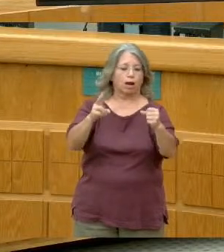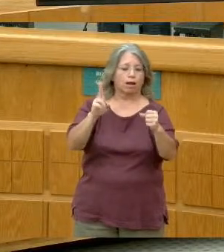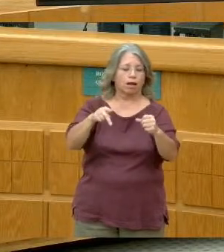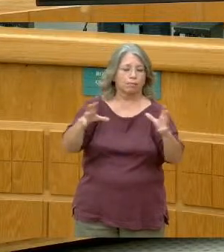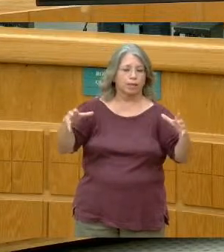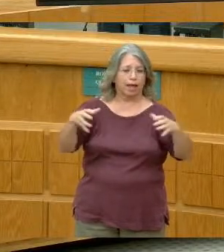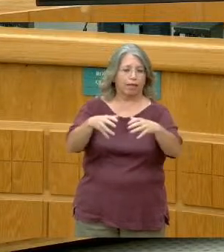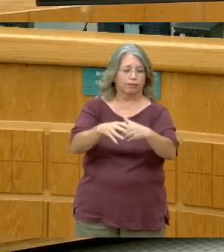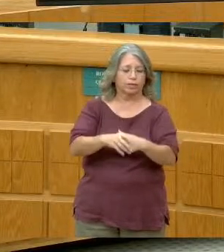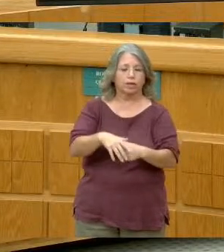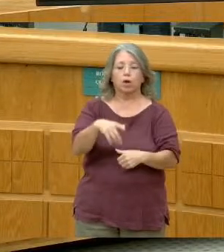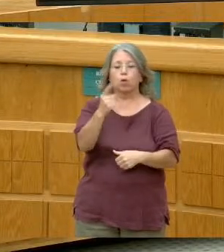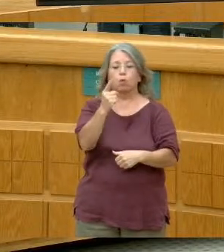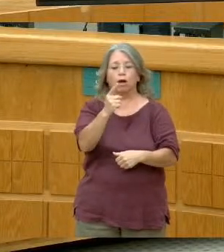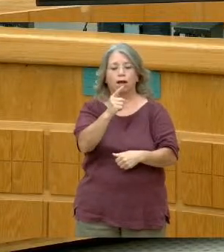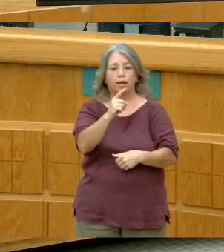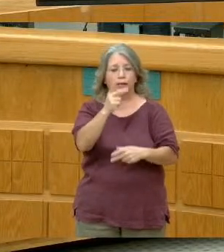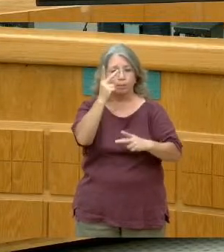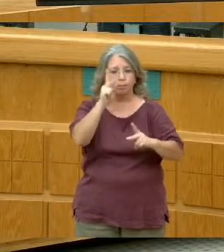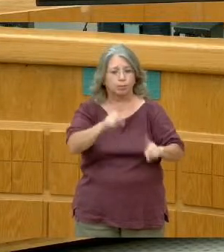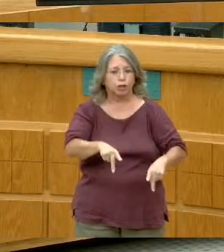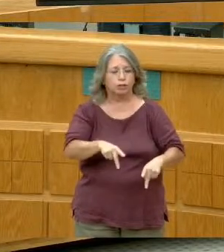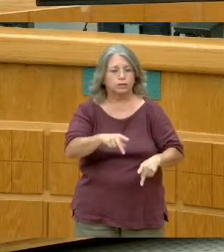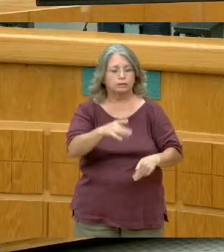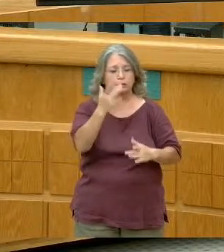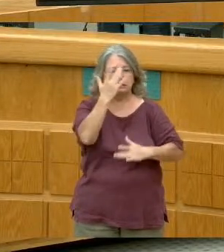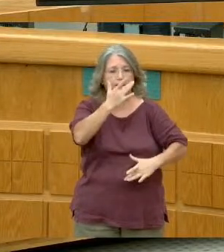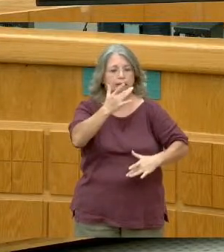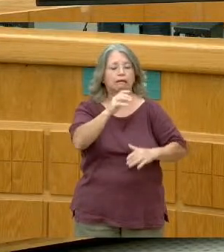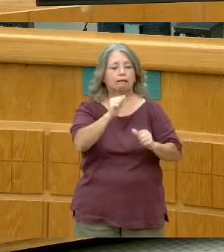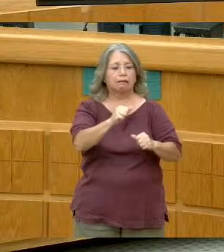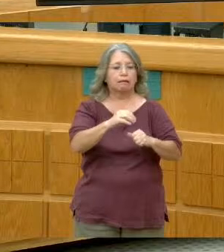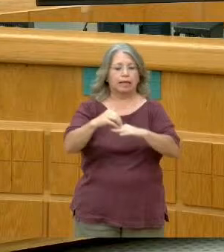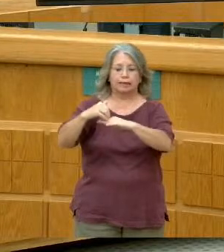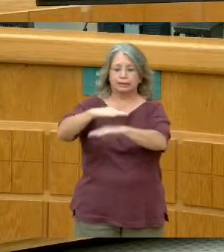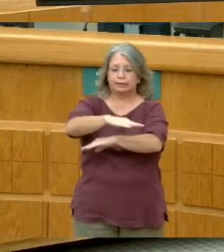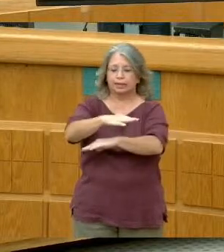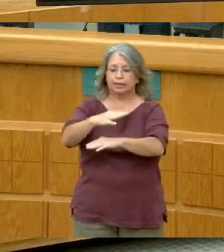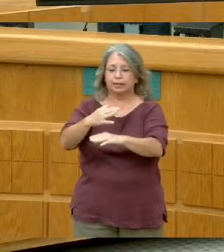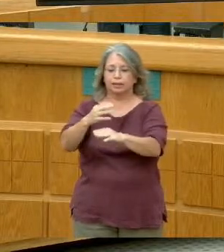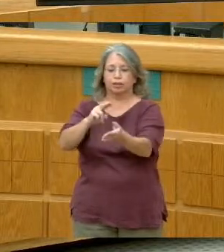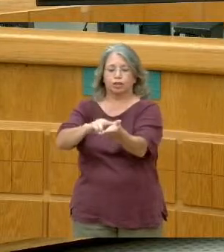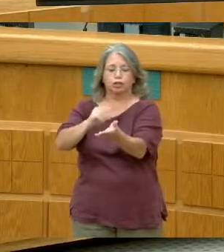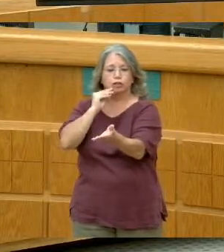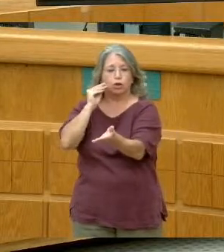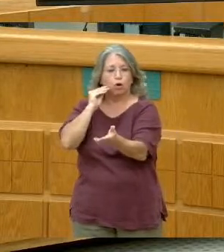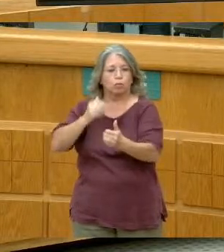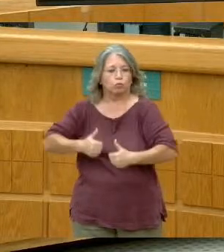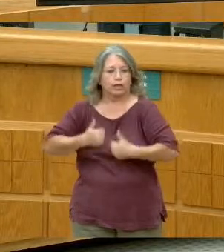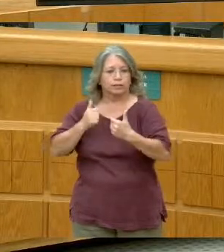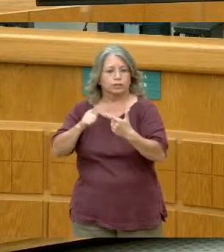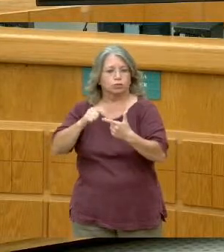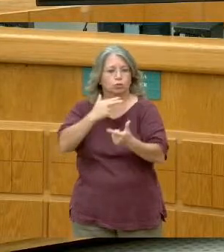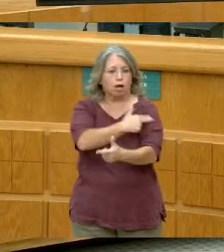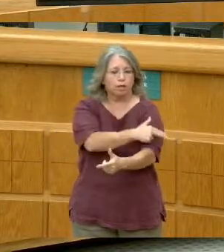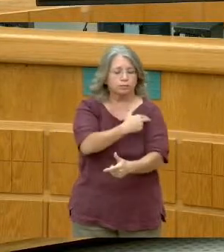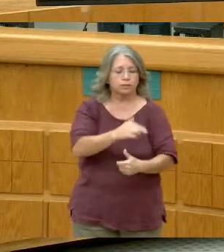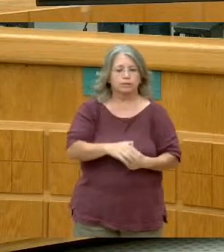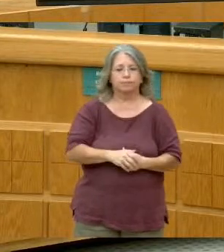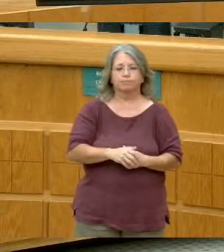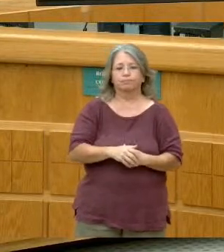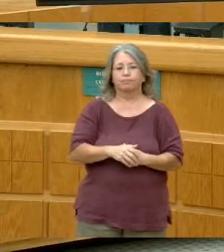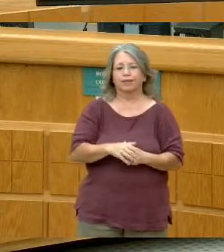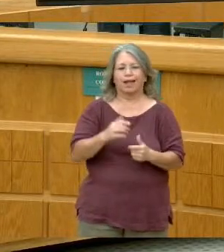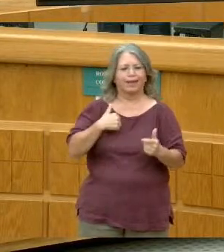send a nursing home resident to the hospital. I can go on and on with other examples. On the flip side, if you